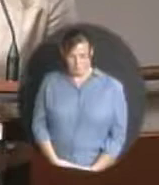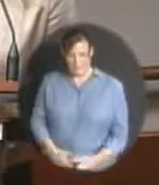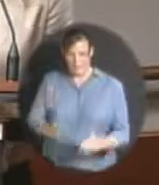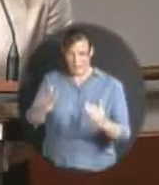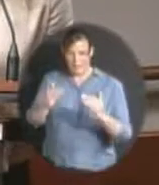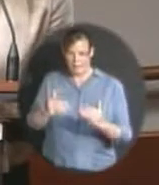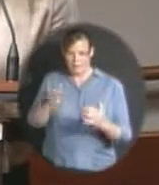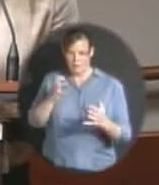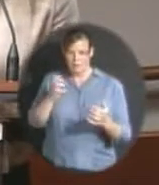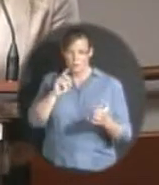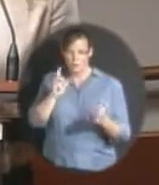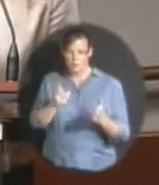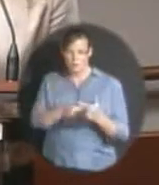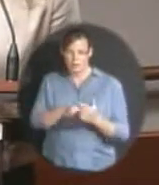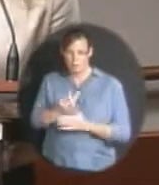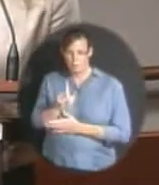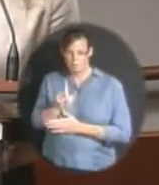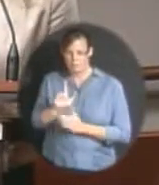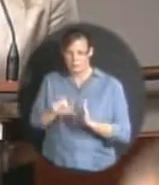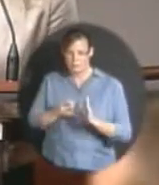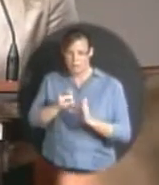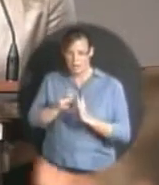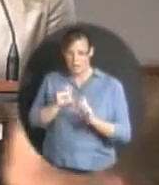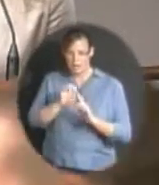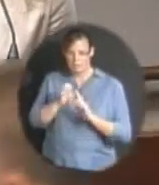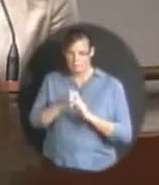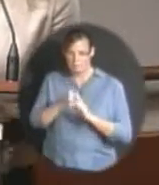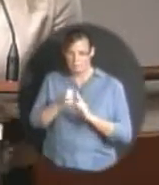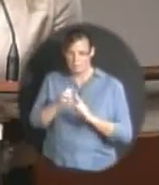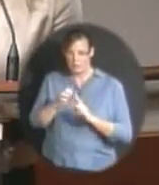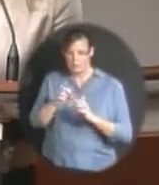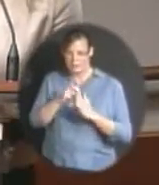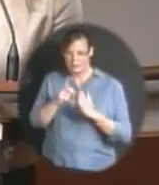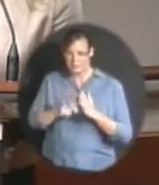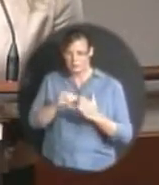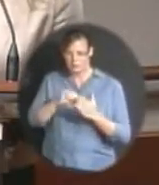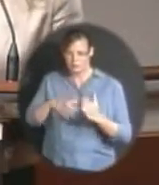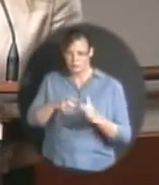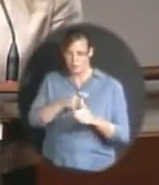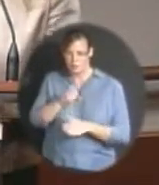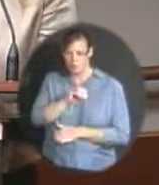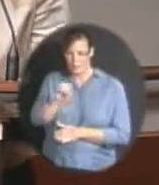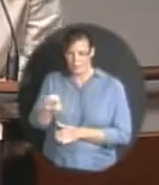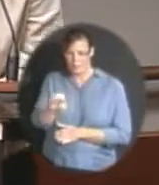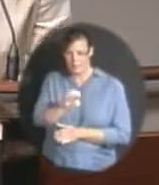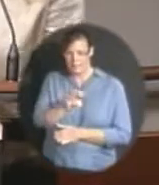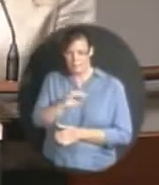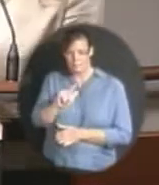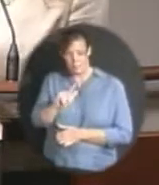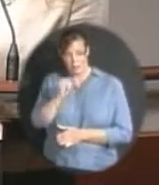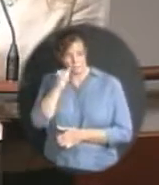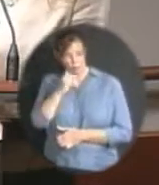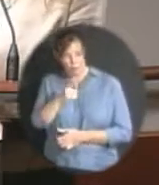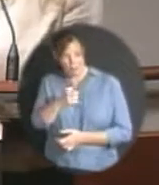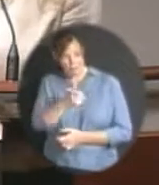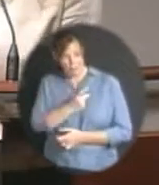Next, I'd like to recognize the 21st Century Environmental Design students from Olathe East. Bill, if you would come back.